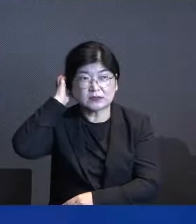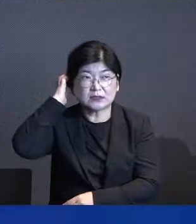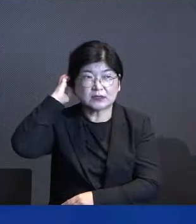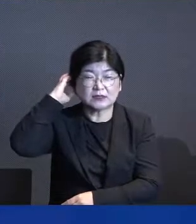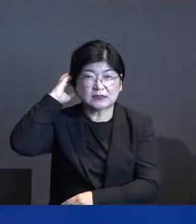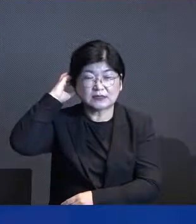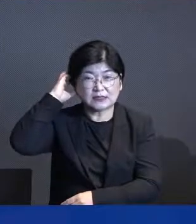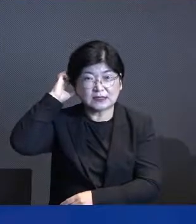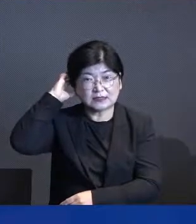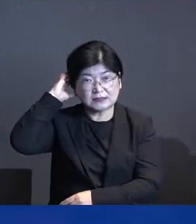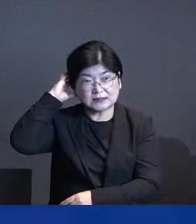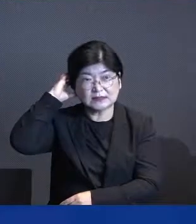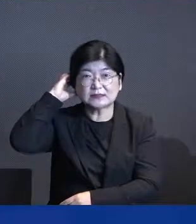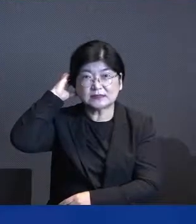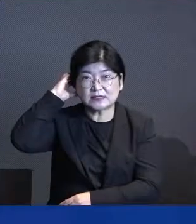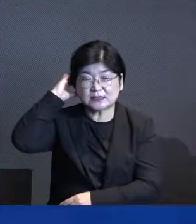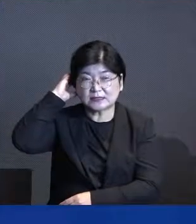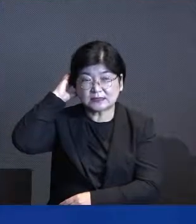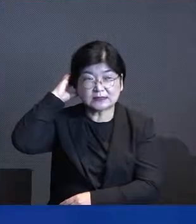First,